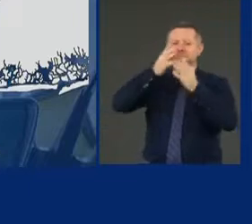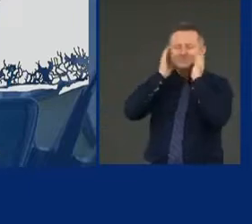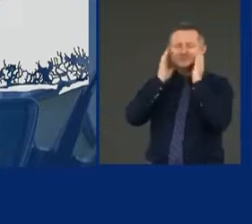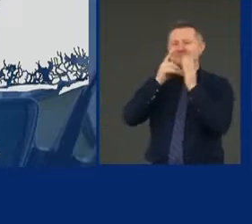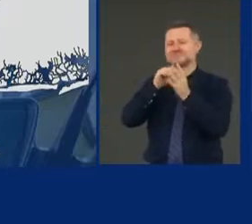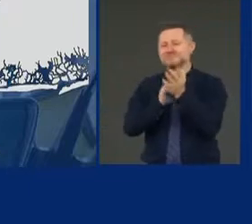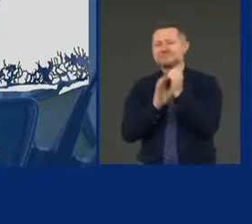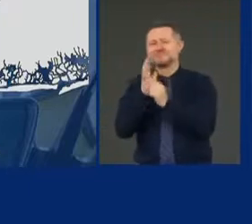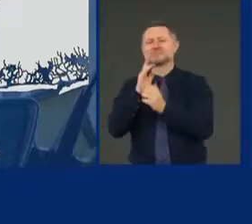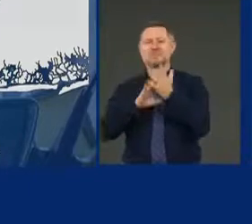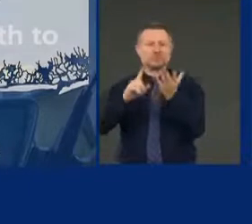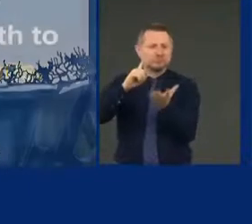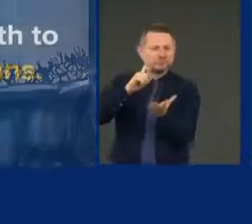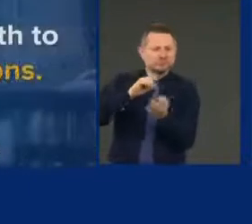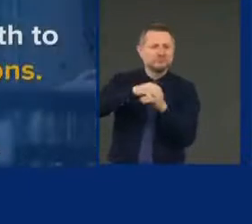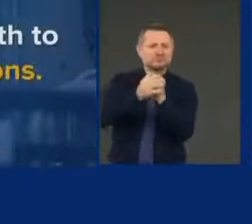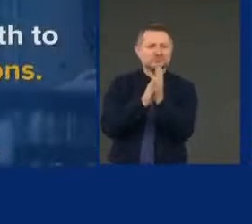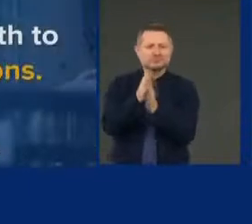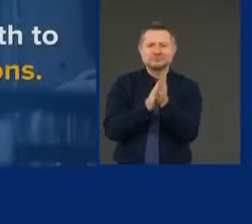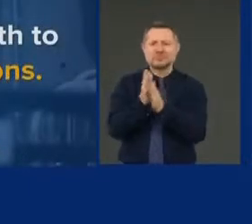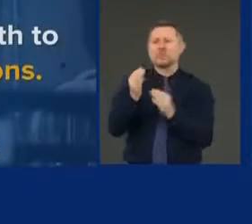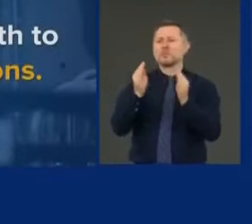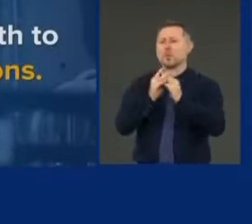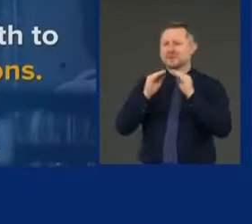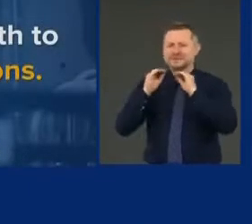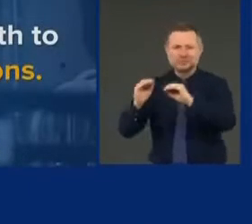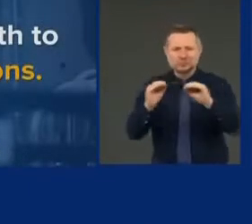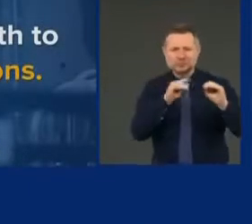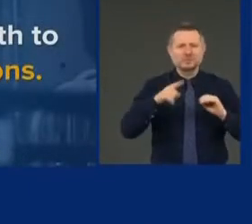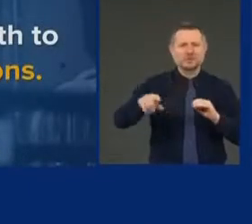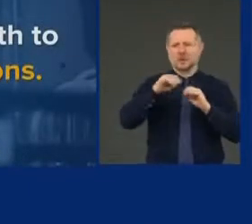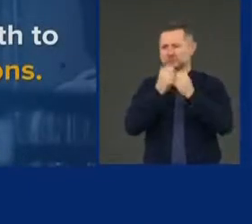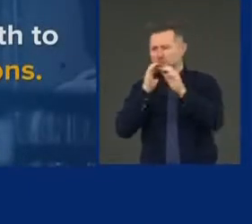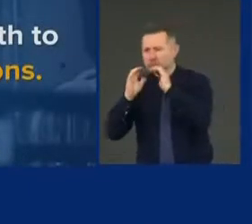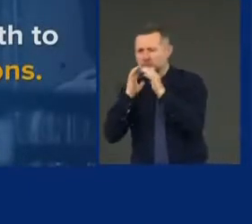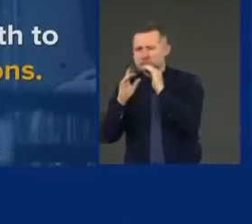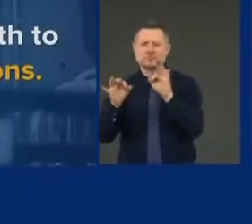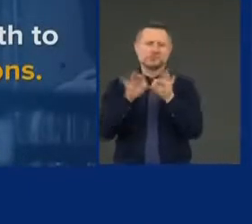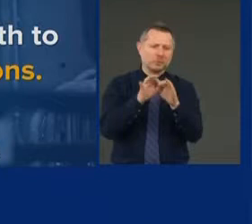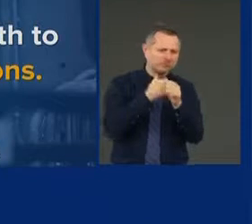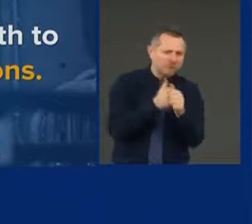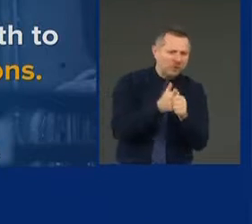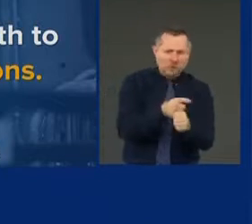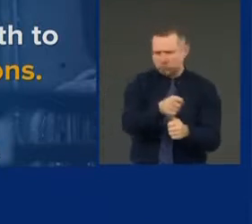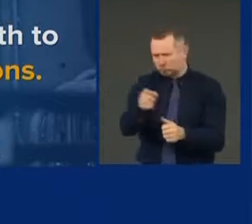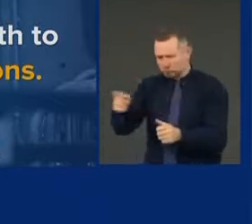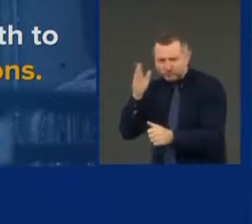more communication about how important these things are. But we have to get